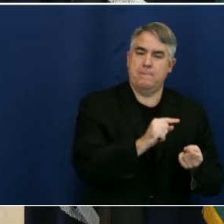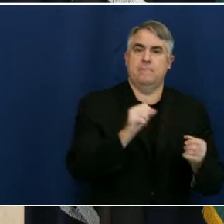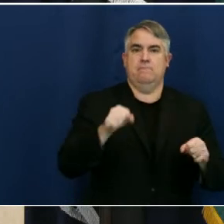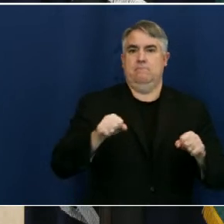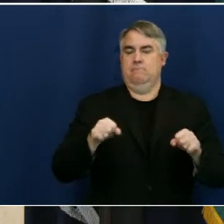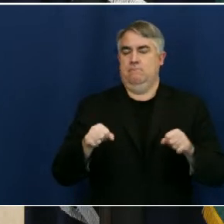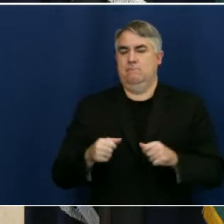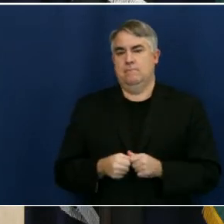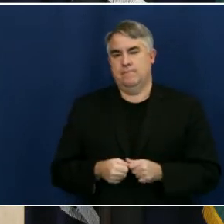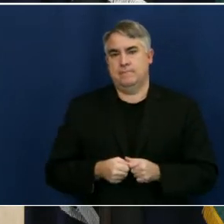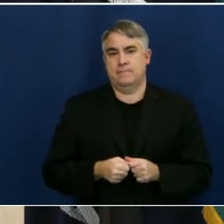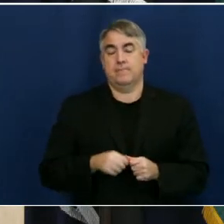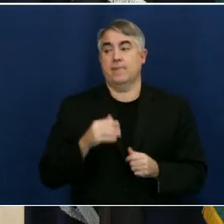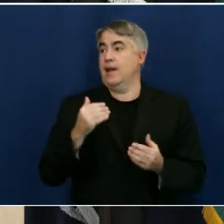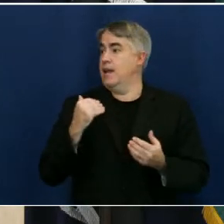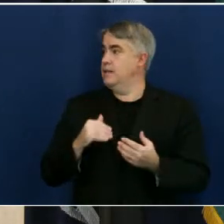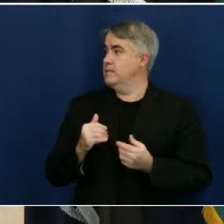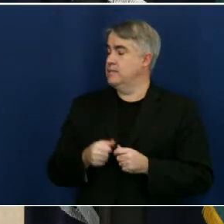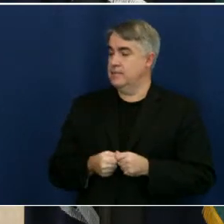Next question.